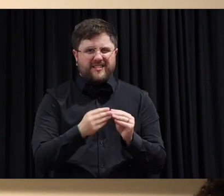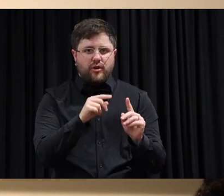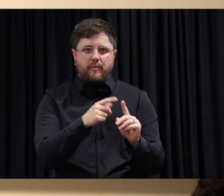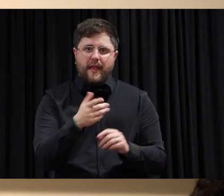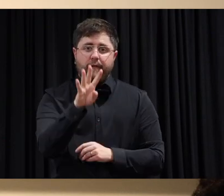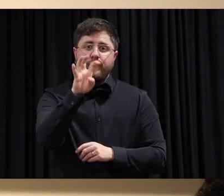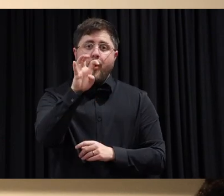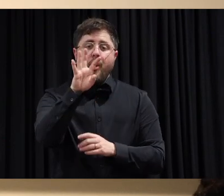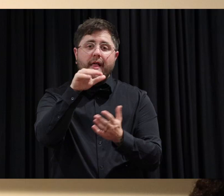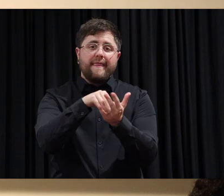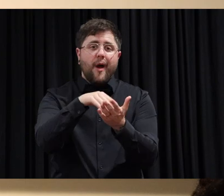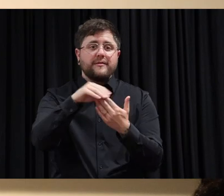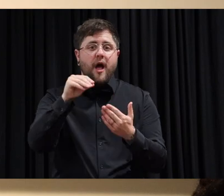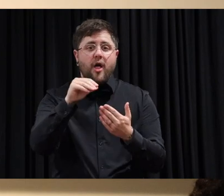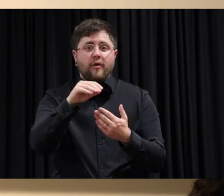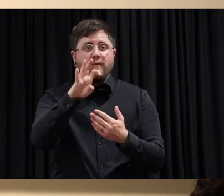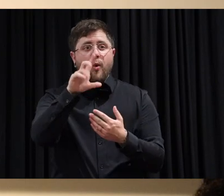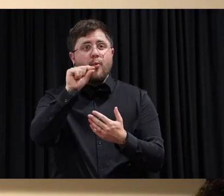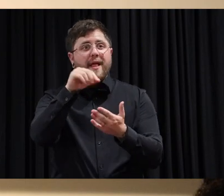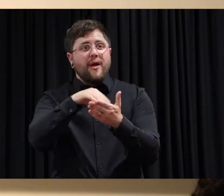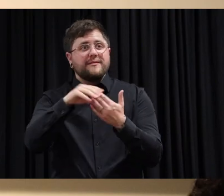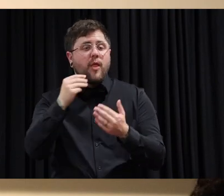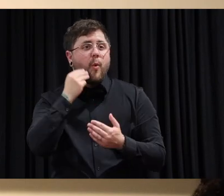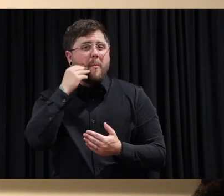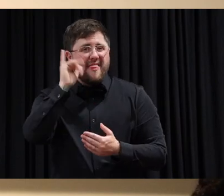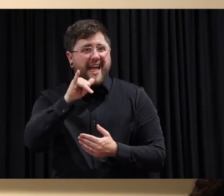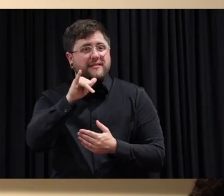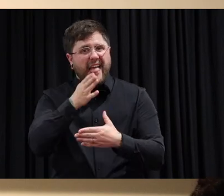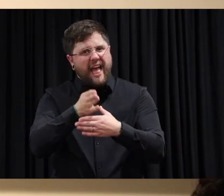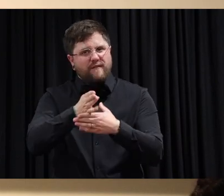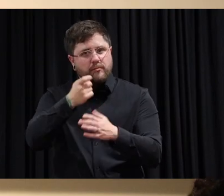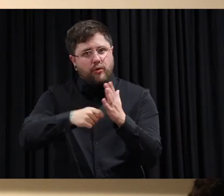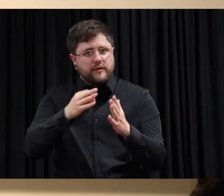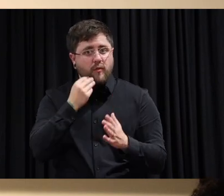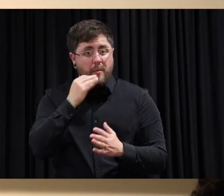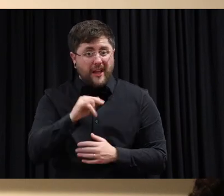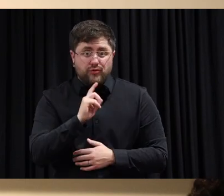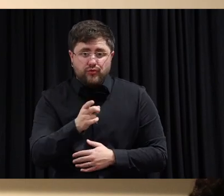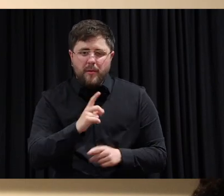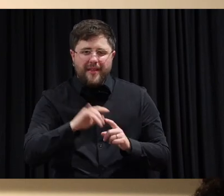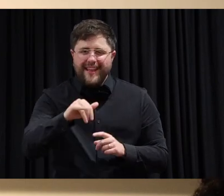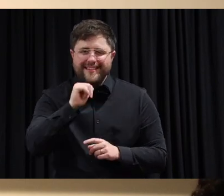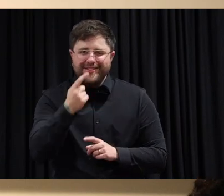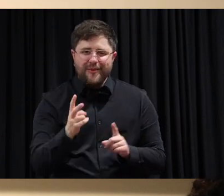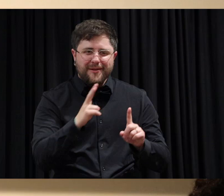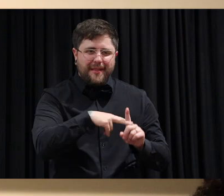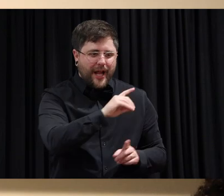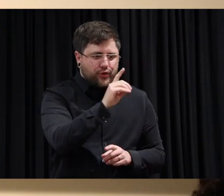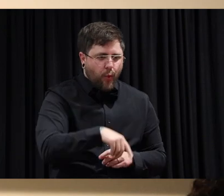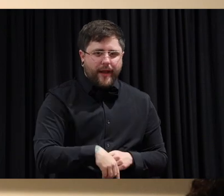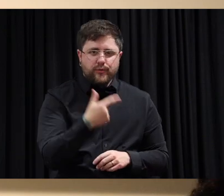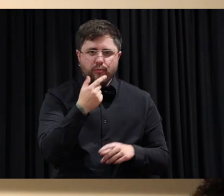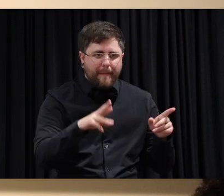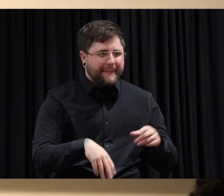that $400,000 or $420,000 is the average home price in America, which is true. Those numbers don't apply to Detroit. Those numbers don't apply to Grand